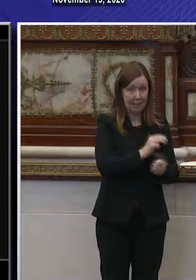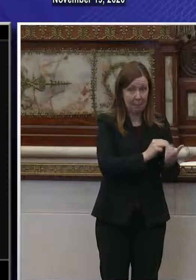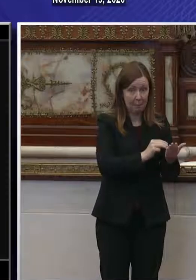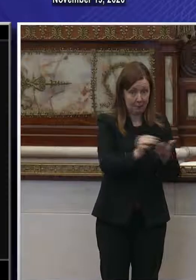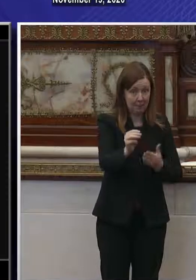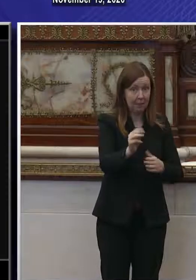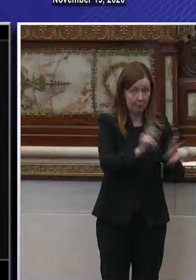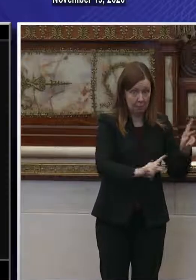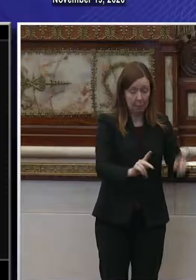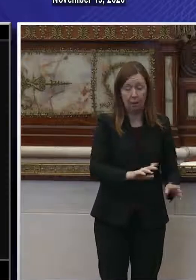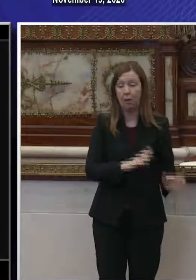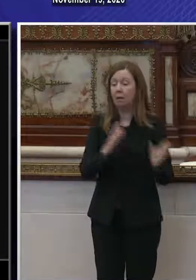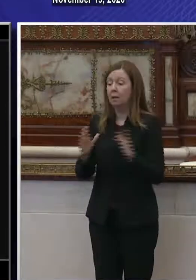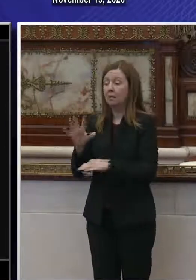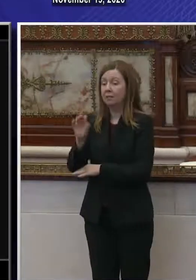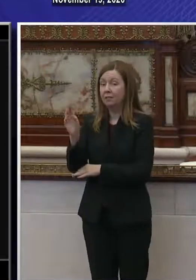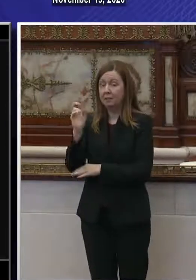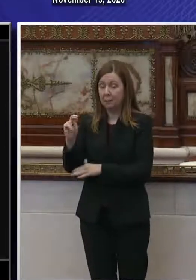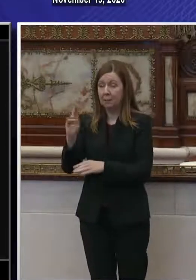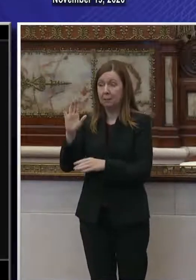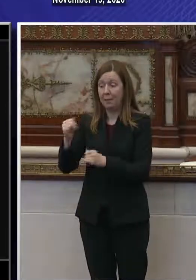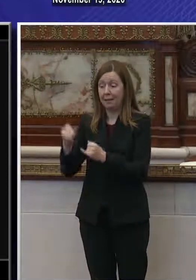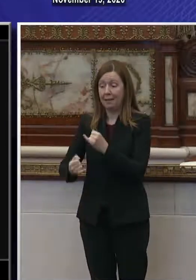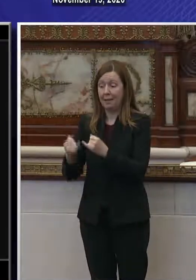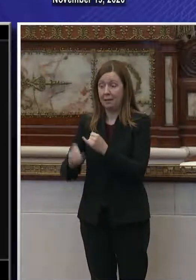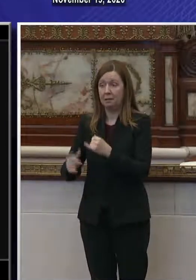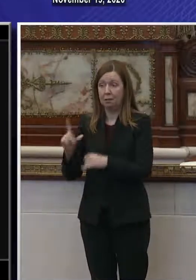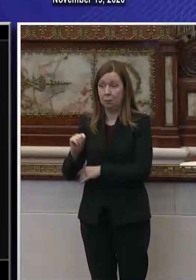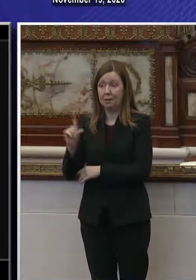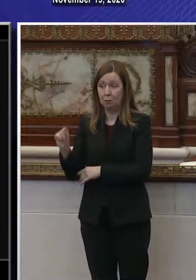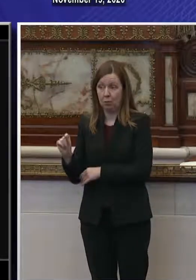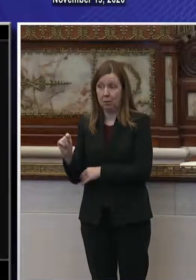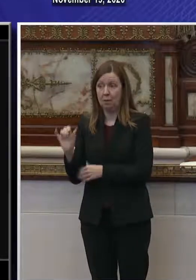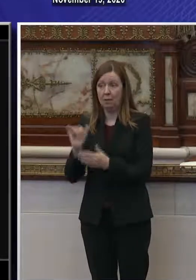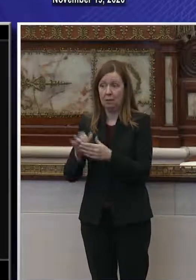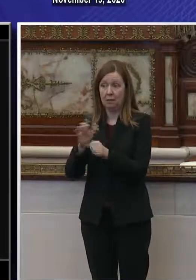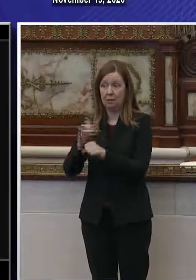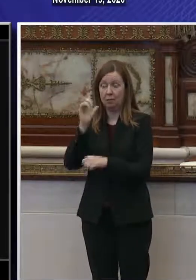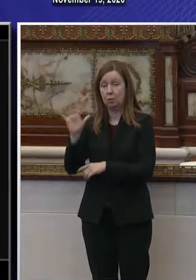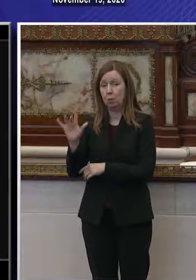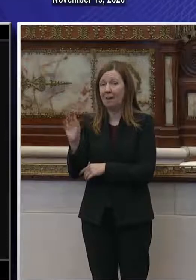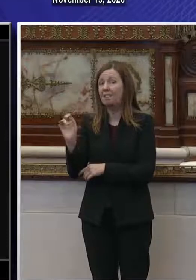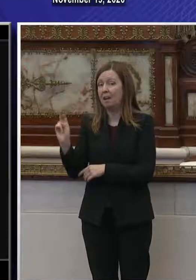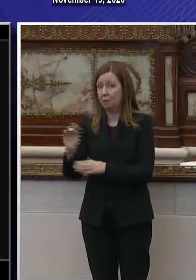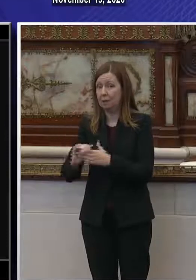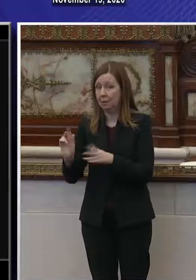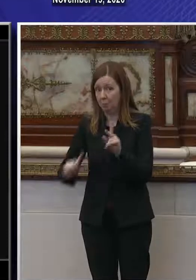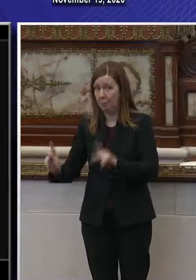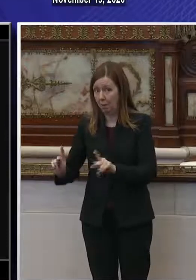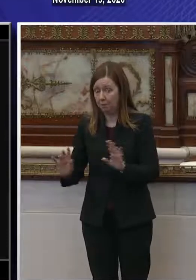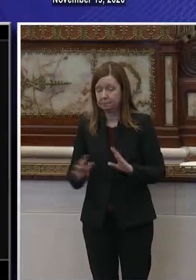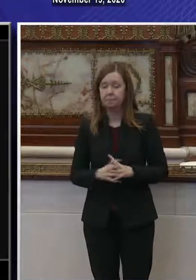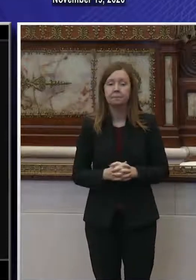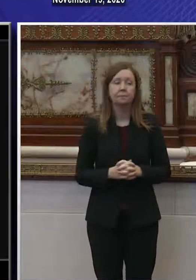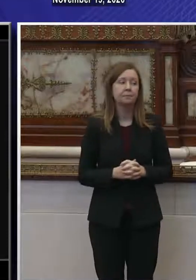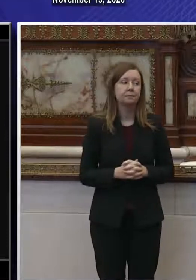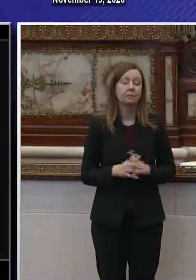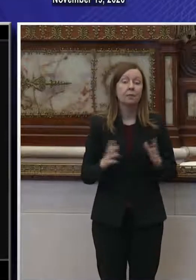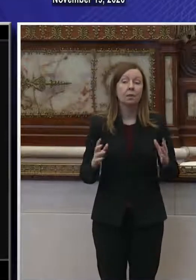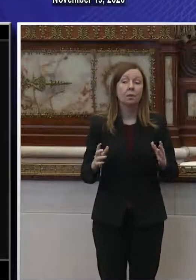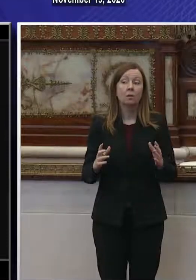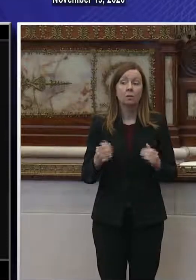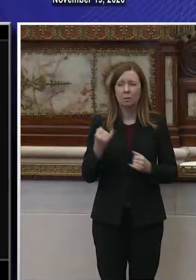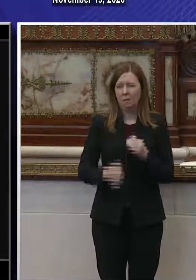people, 50 million doses by the end of 2020 for 25 million people. So the